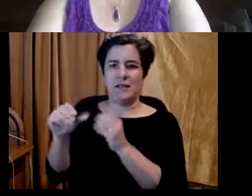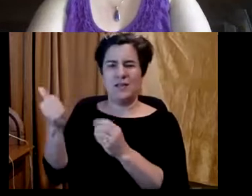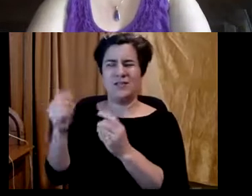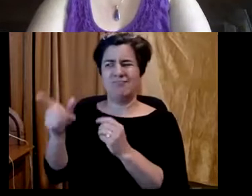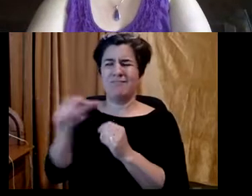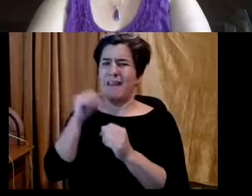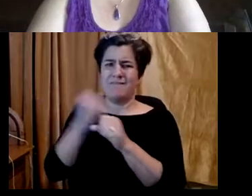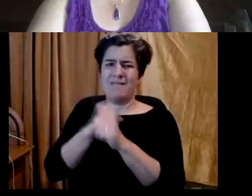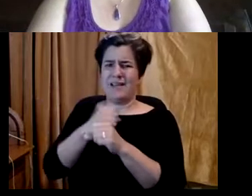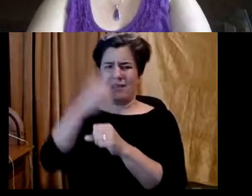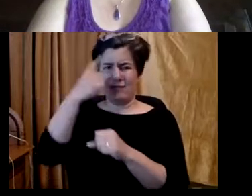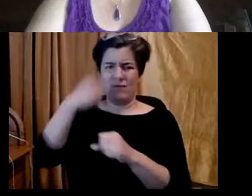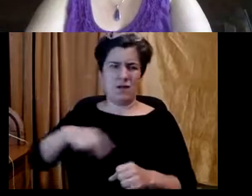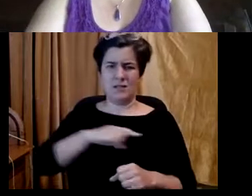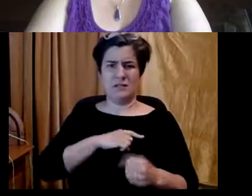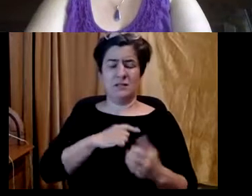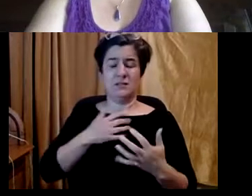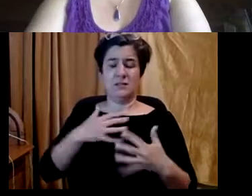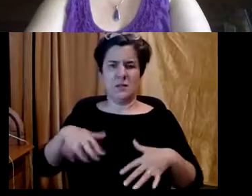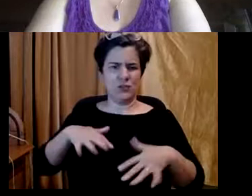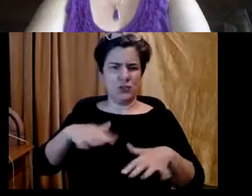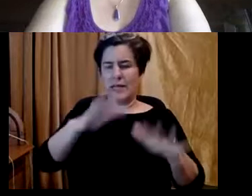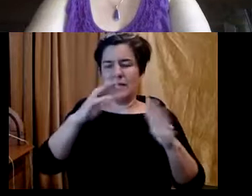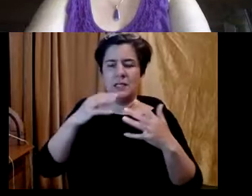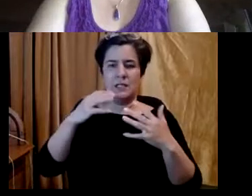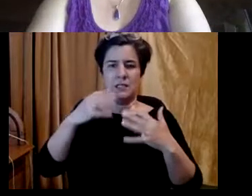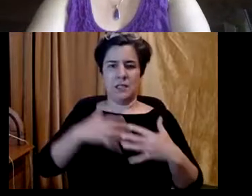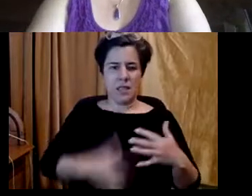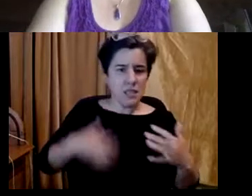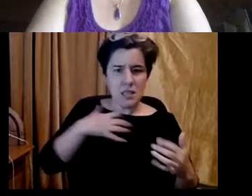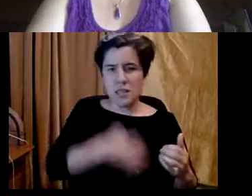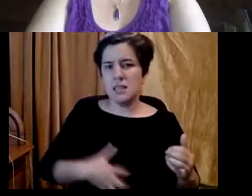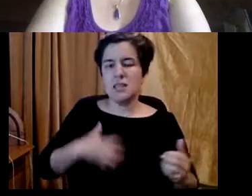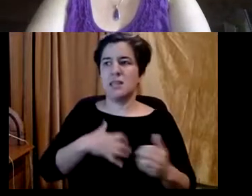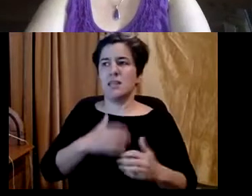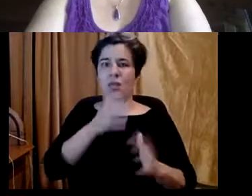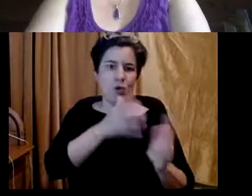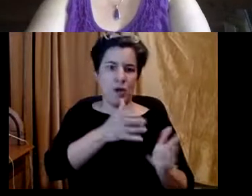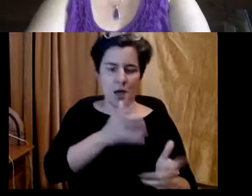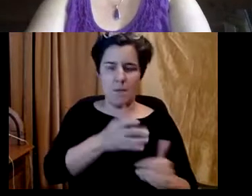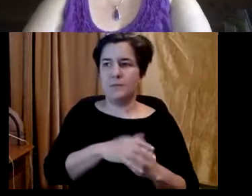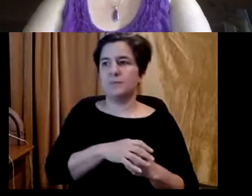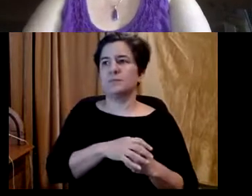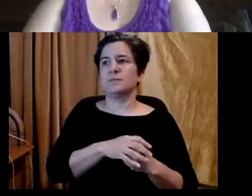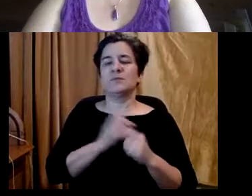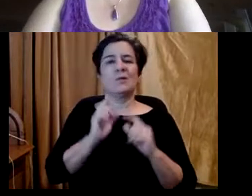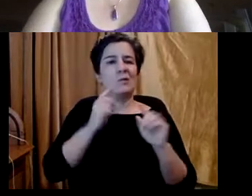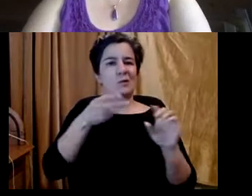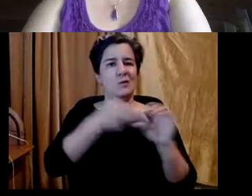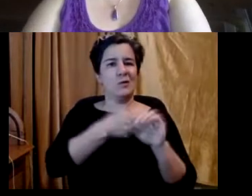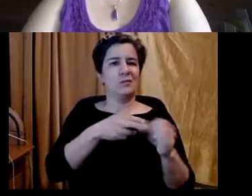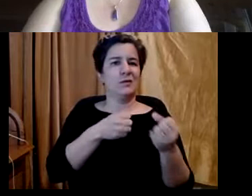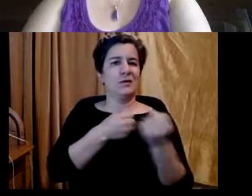us. And I was shaking, I was nauseous, I was throwing up. So I went to my support group, and as I typed it